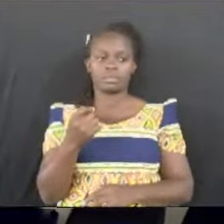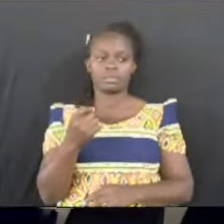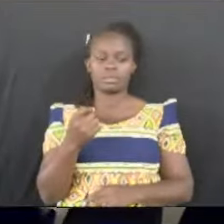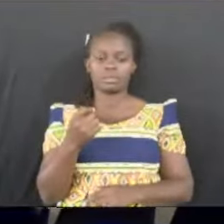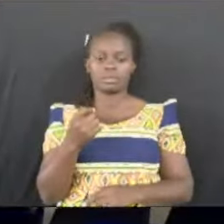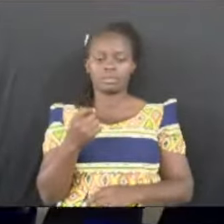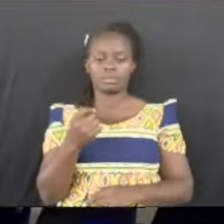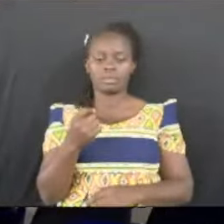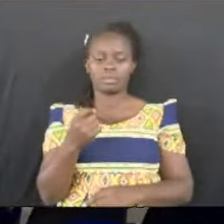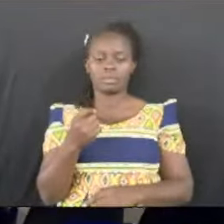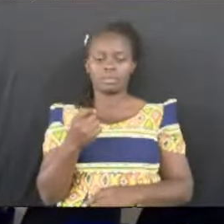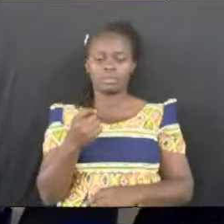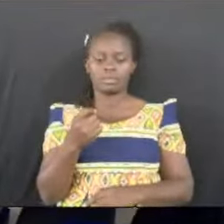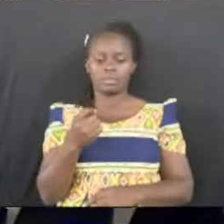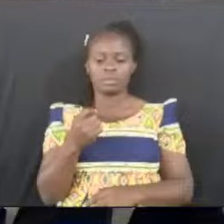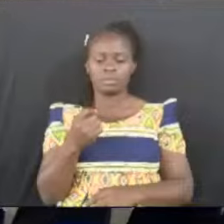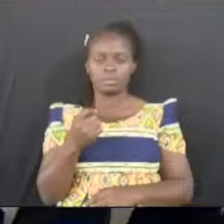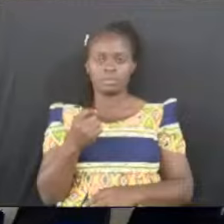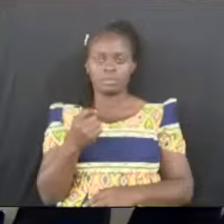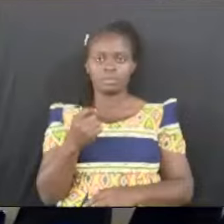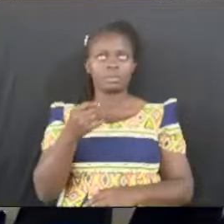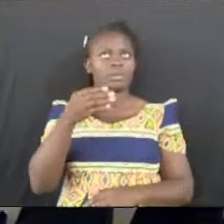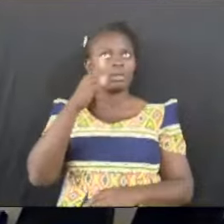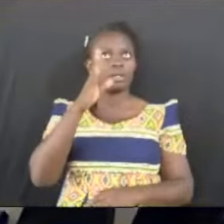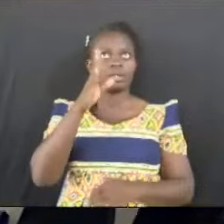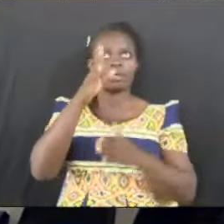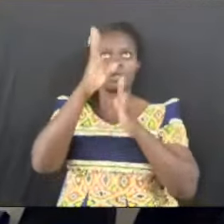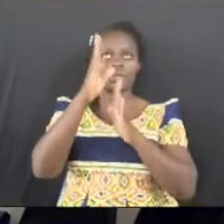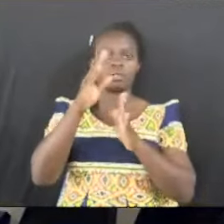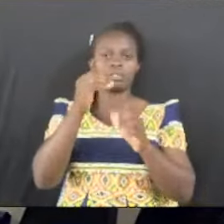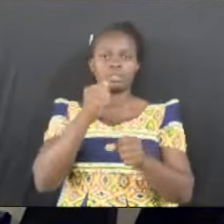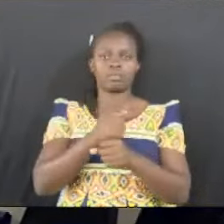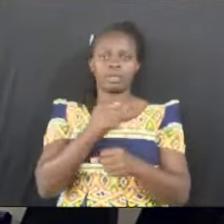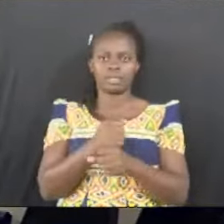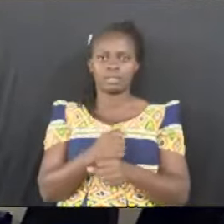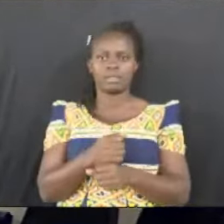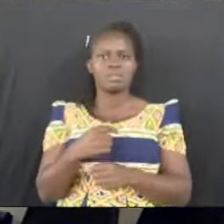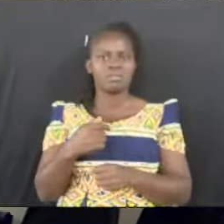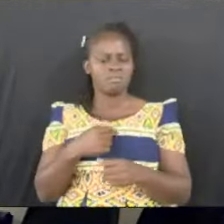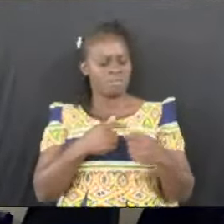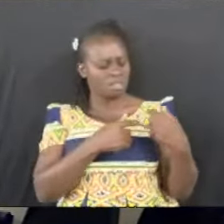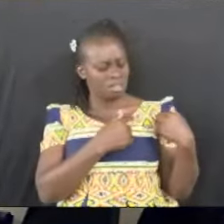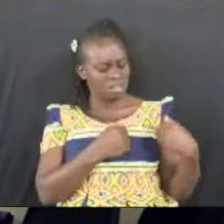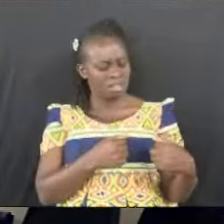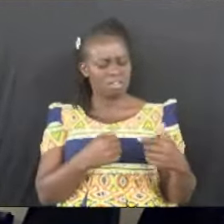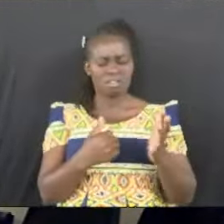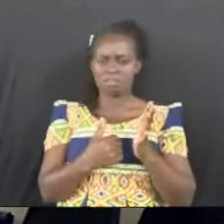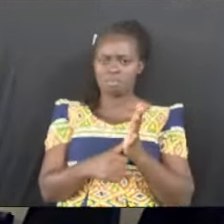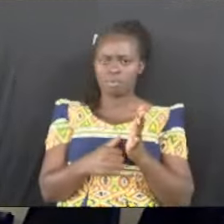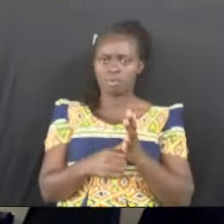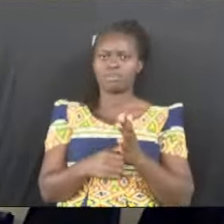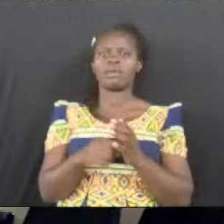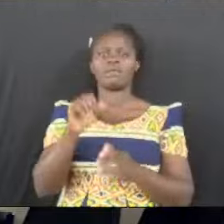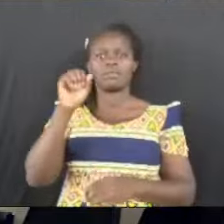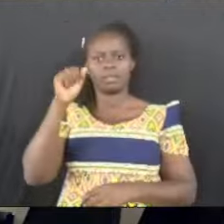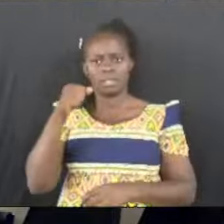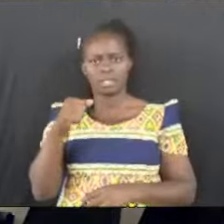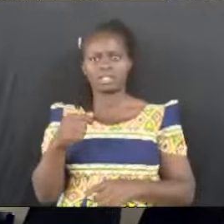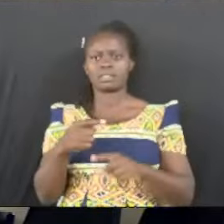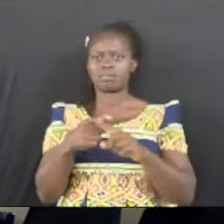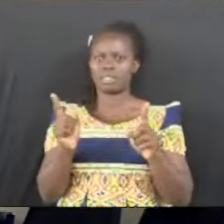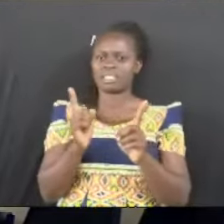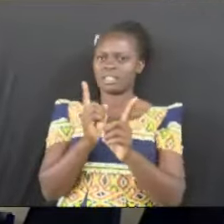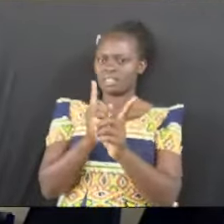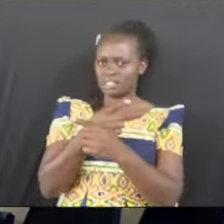for clarity purpose, I told you that what I had was not a heart attack, but I had what is called a